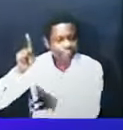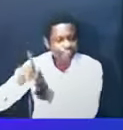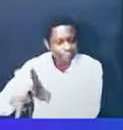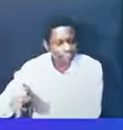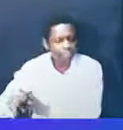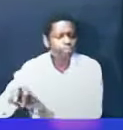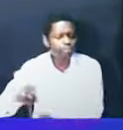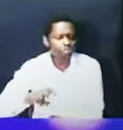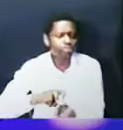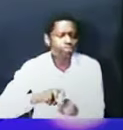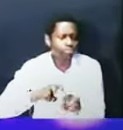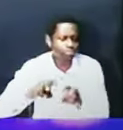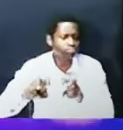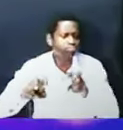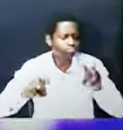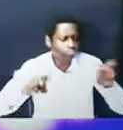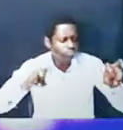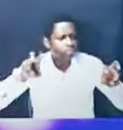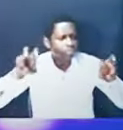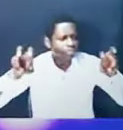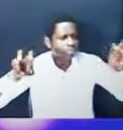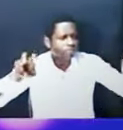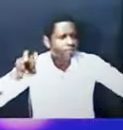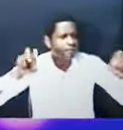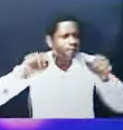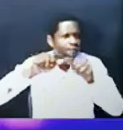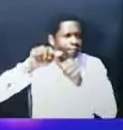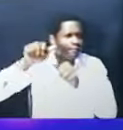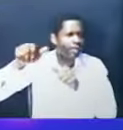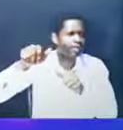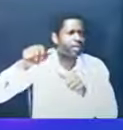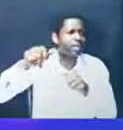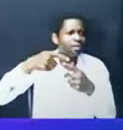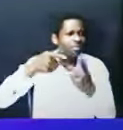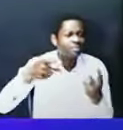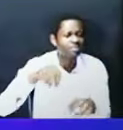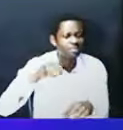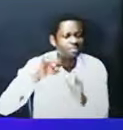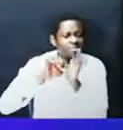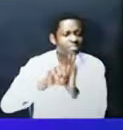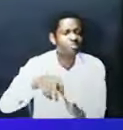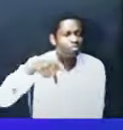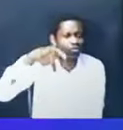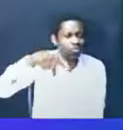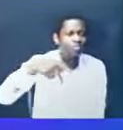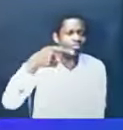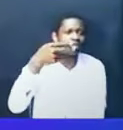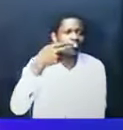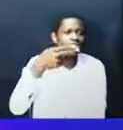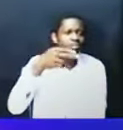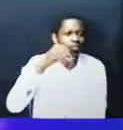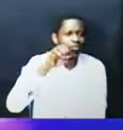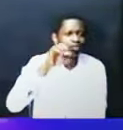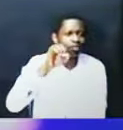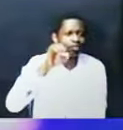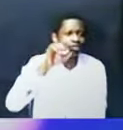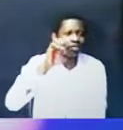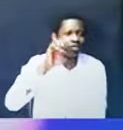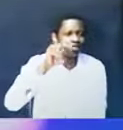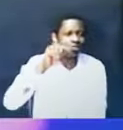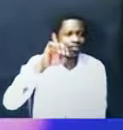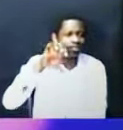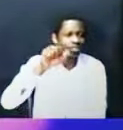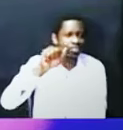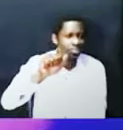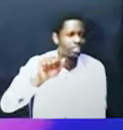Antioch, spreading the word only among Jews. Na efe won our how sorry Stefano